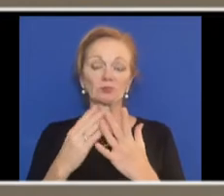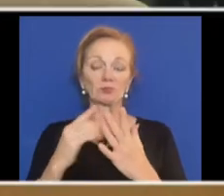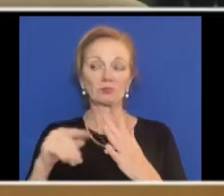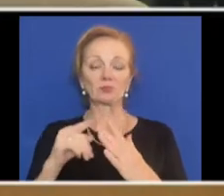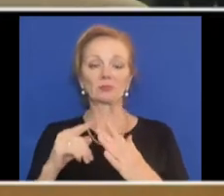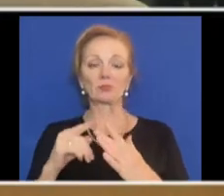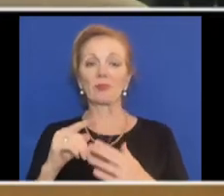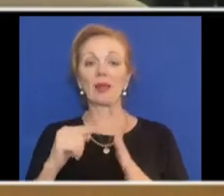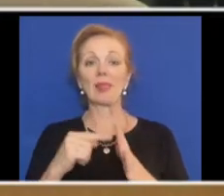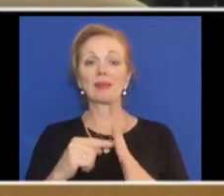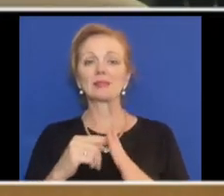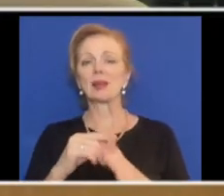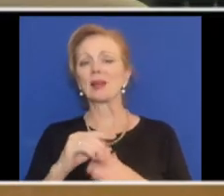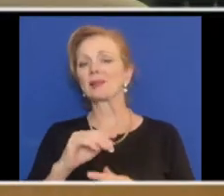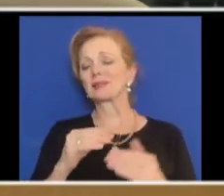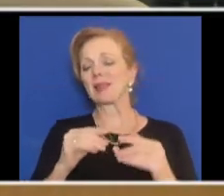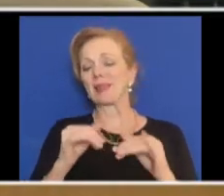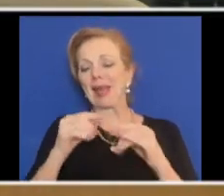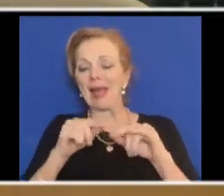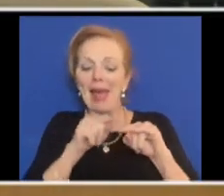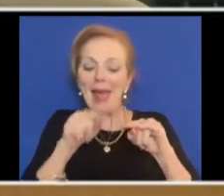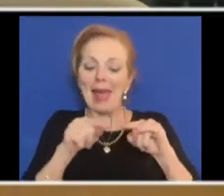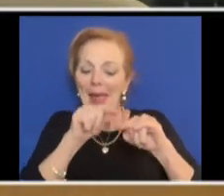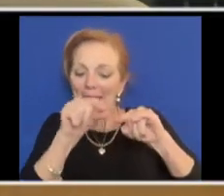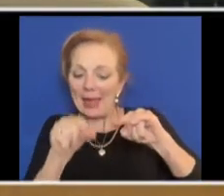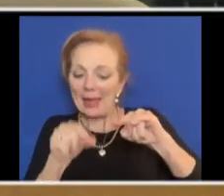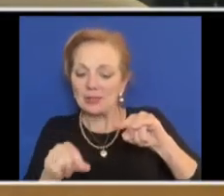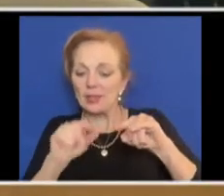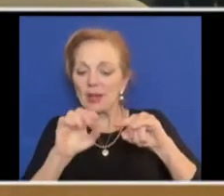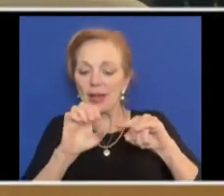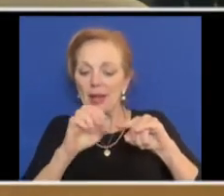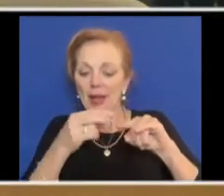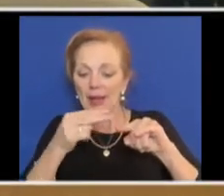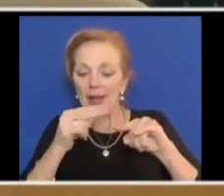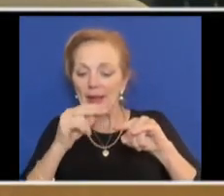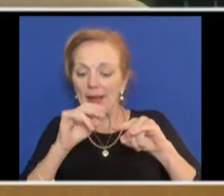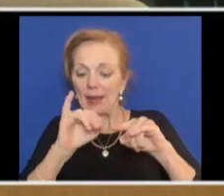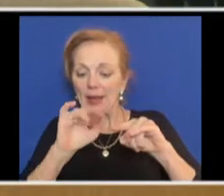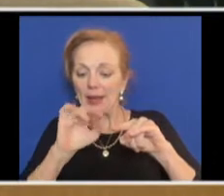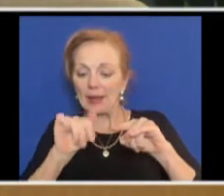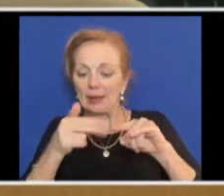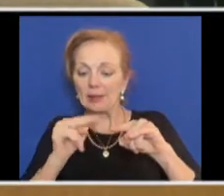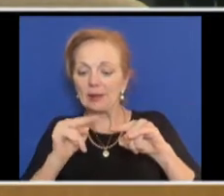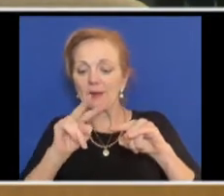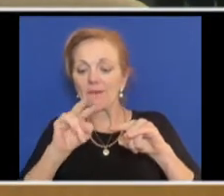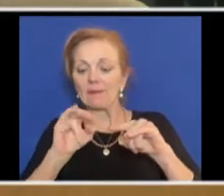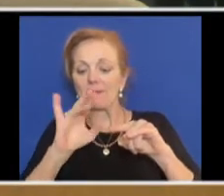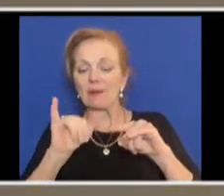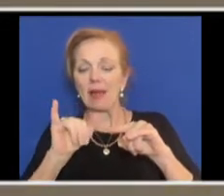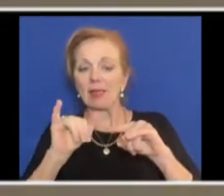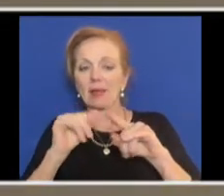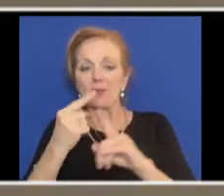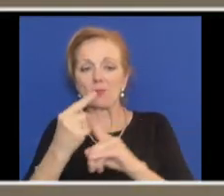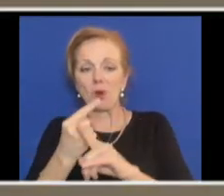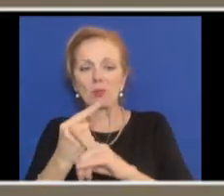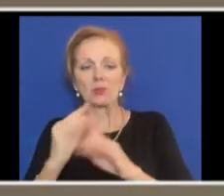this is on the edge of Hidden Valley not in the Hidden Valley proper that was developed with those deed restrictions